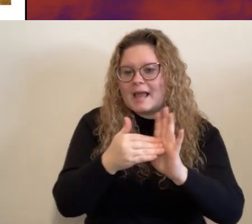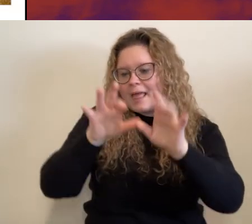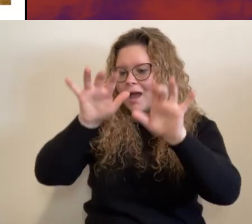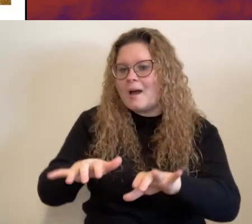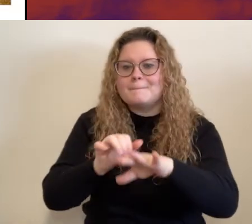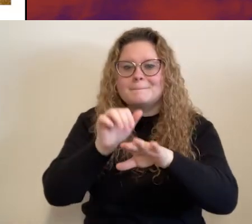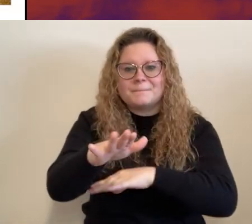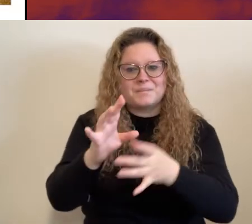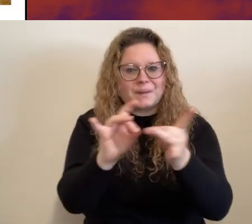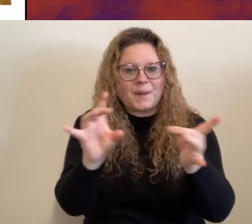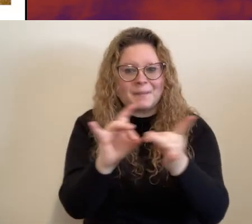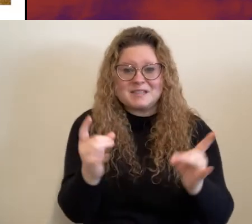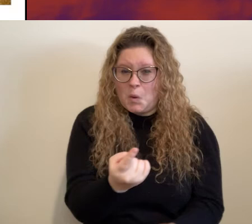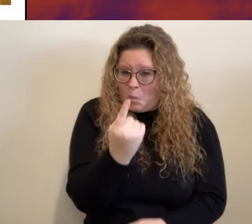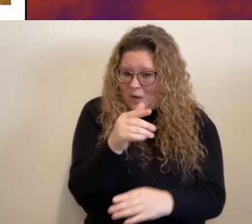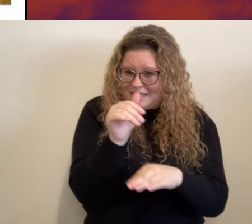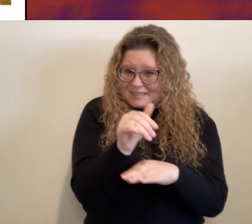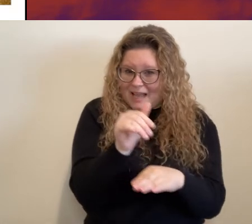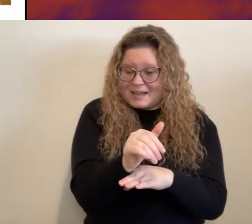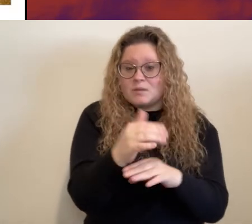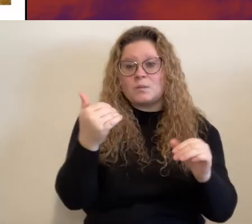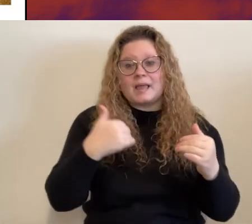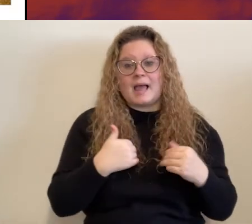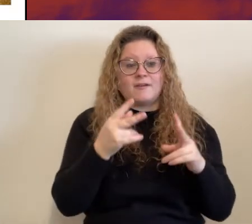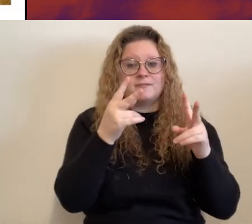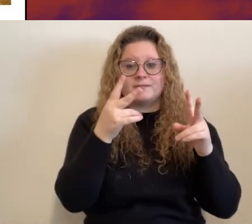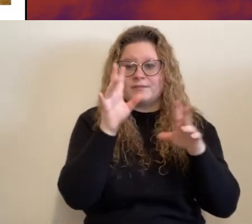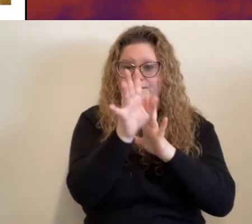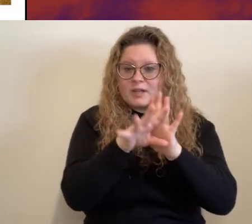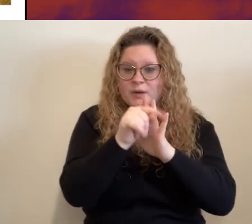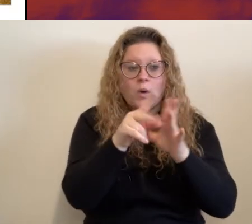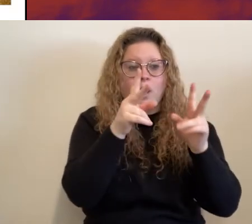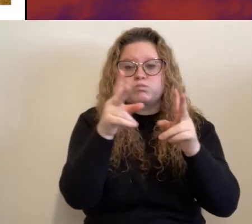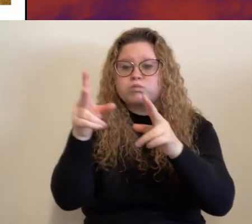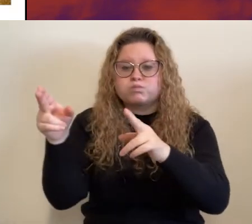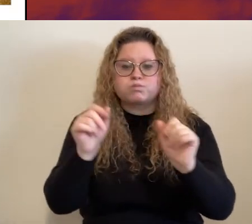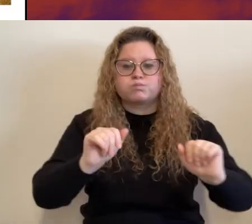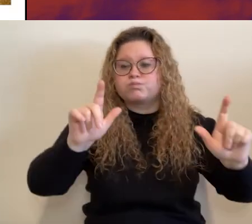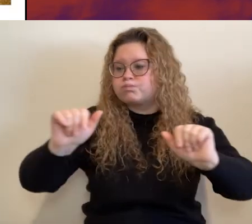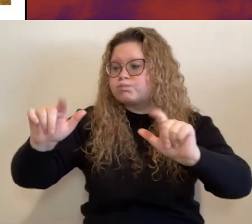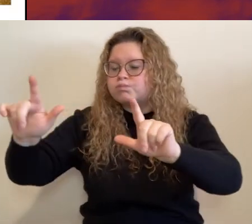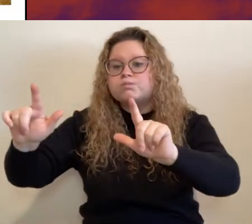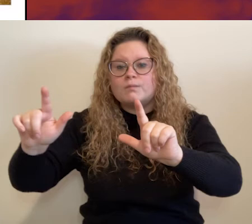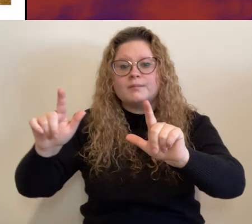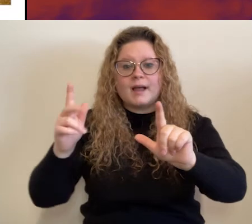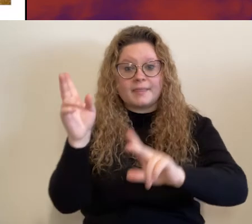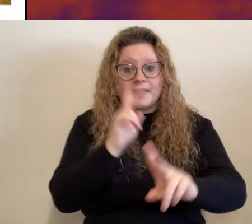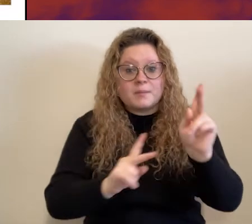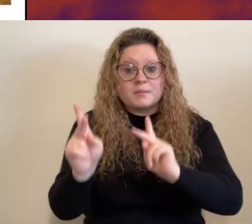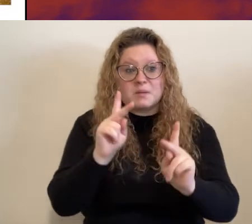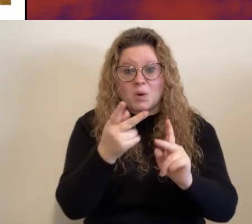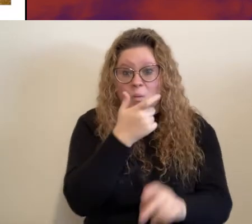is now put into a bunch of different smaller videos for the feed. It's also hithering in different parts of the